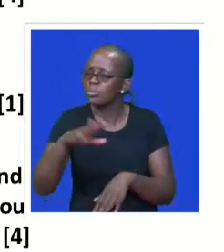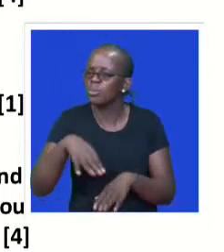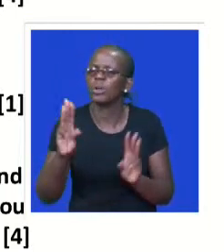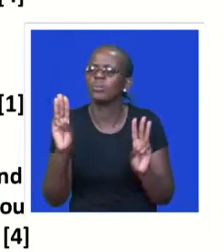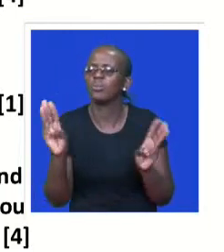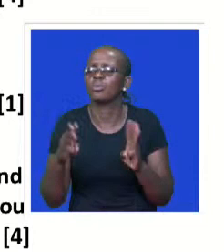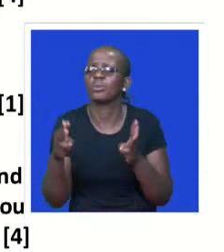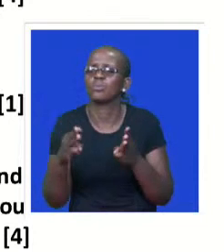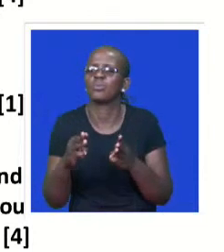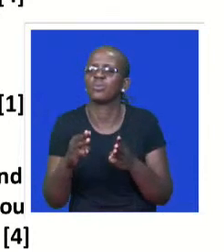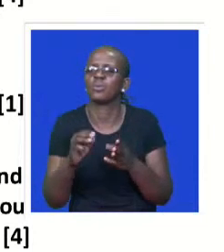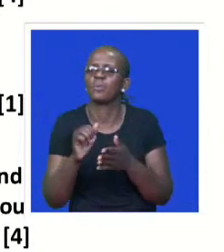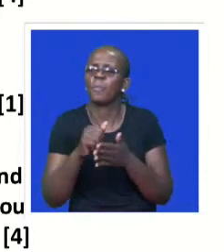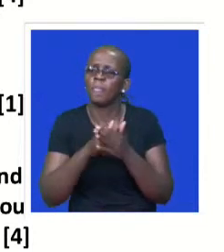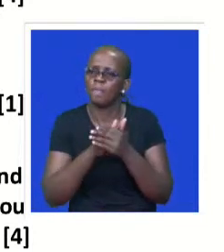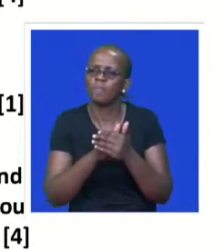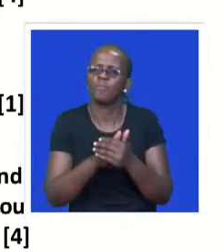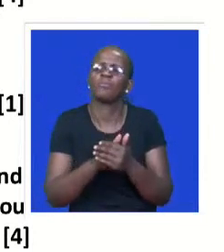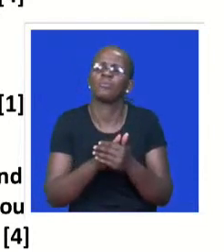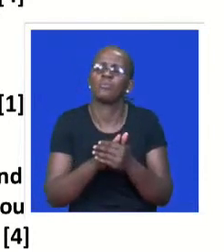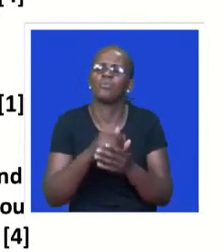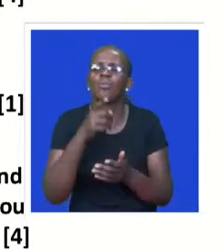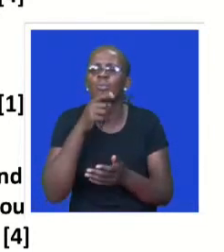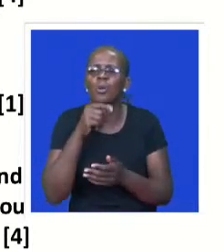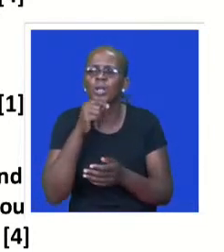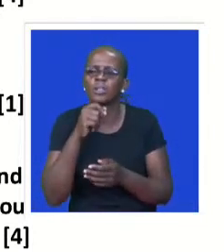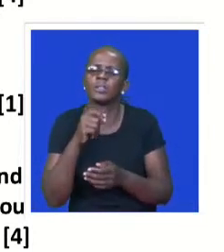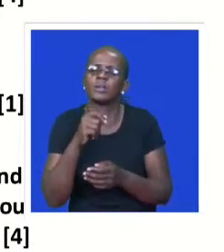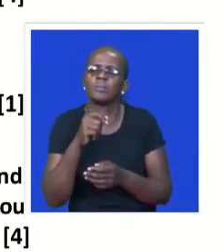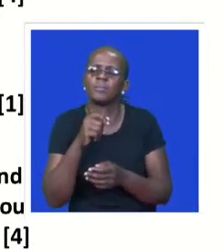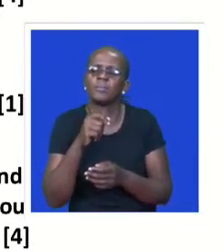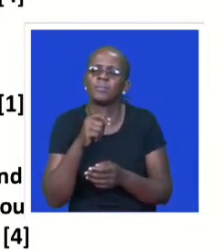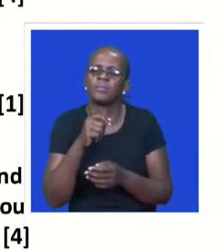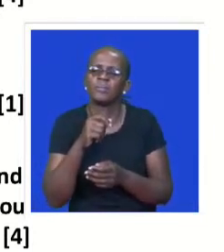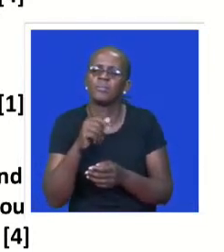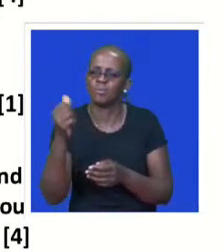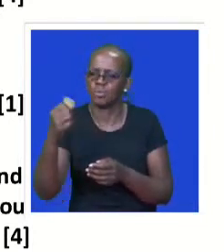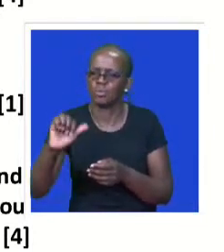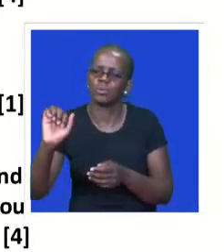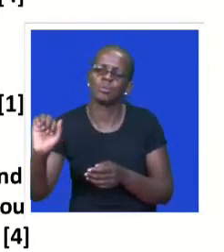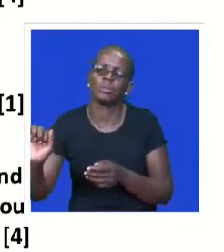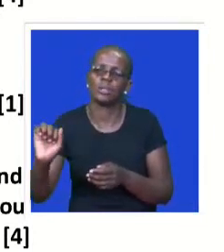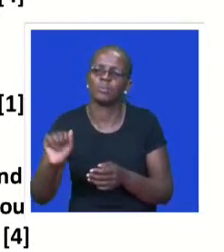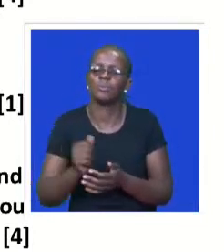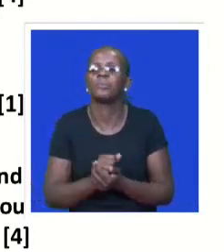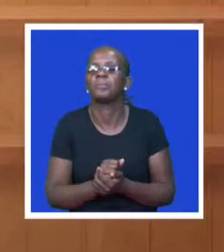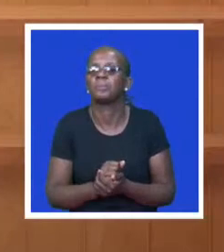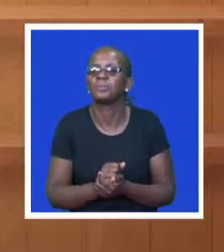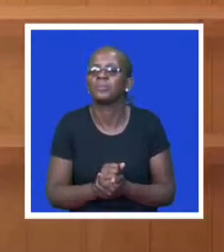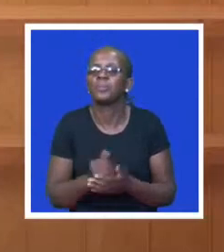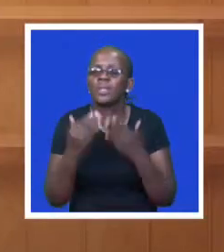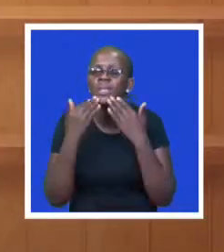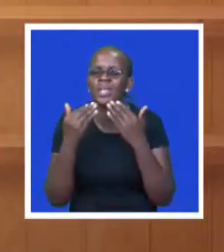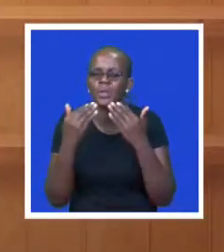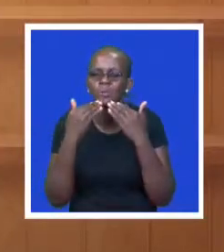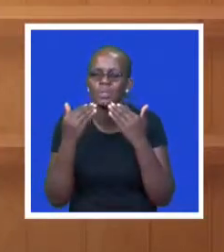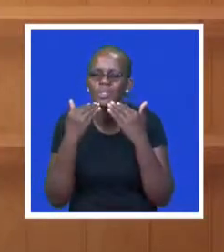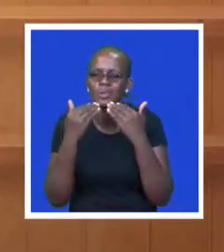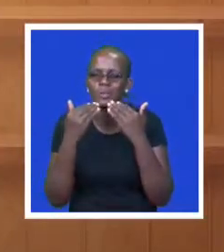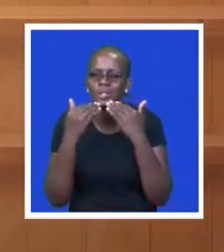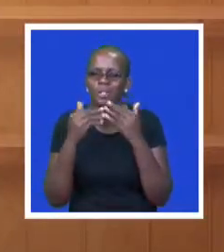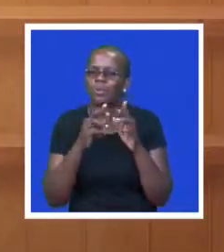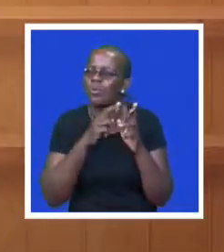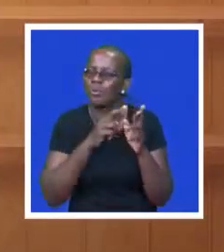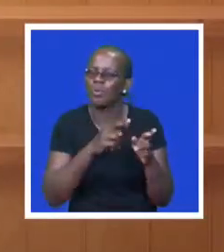Eve's sin, my dear Lena? So give reasons for your answer and show that you have thought about the different points of view. Thank you very much, my dear Lena. I hope